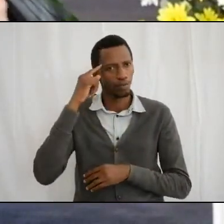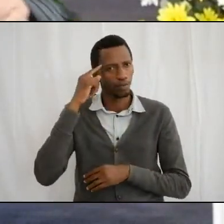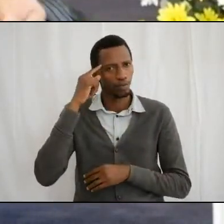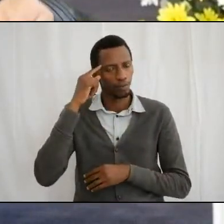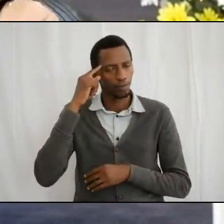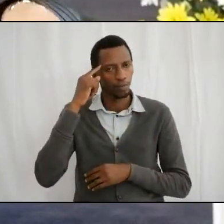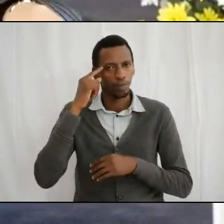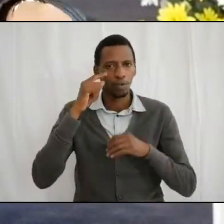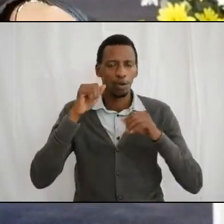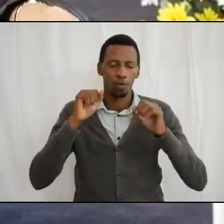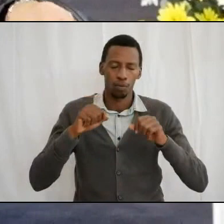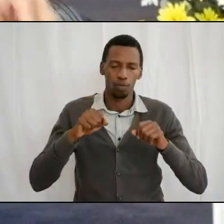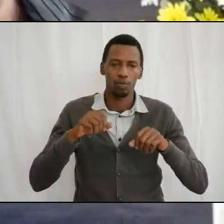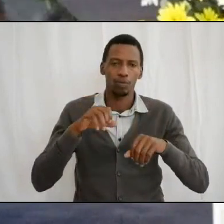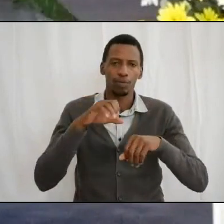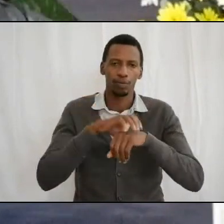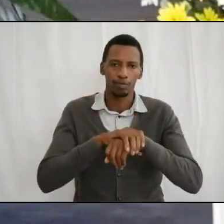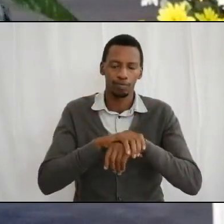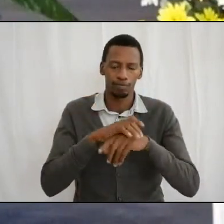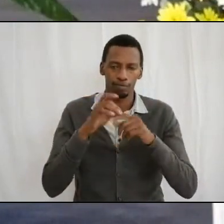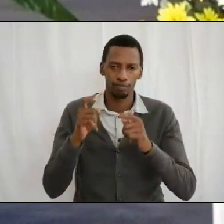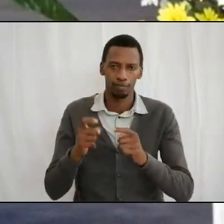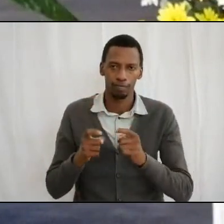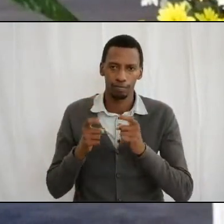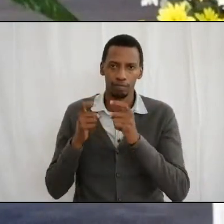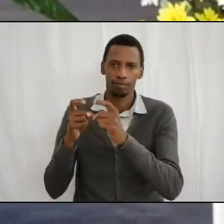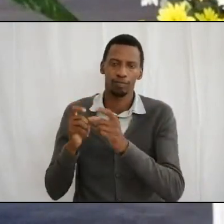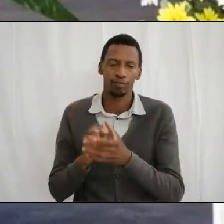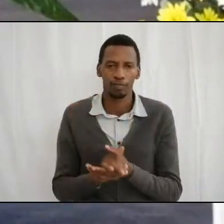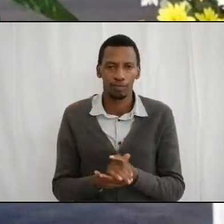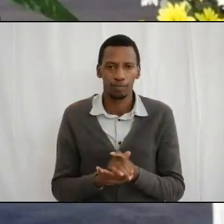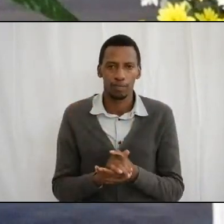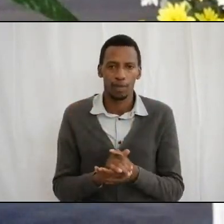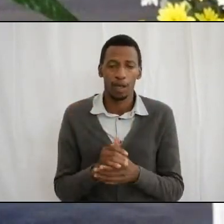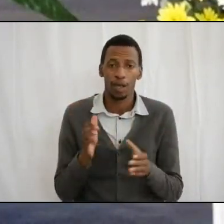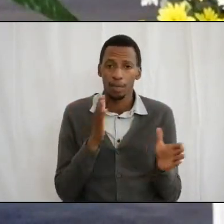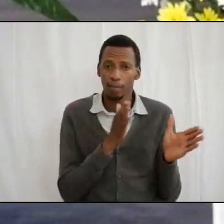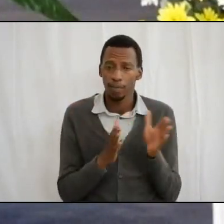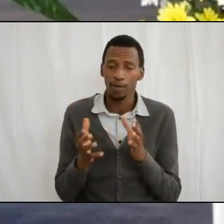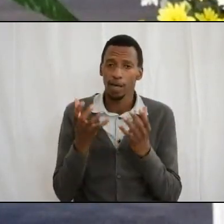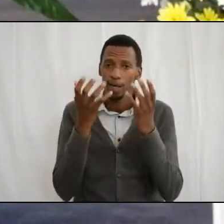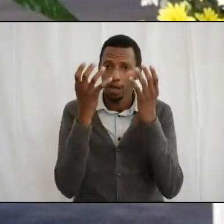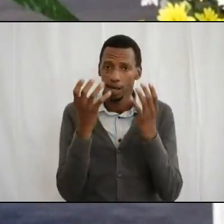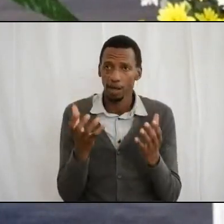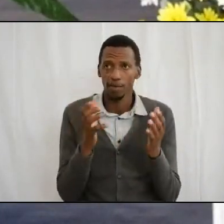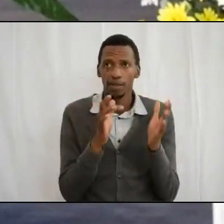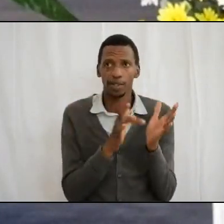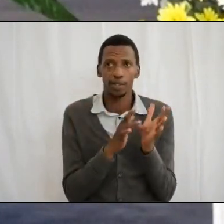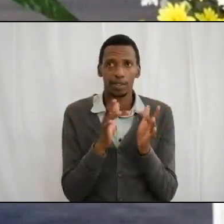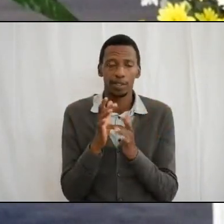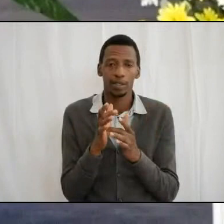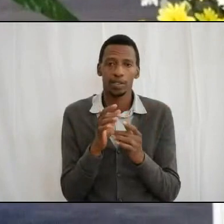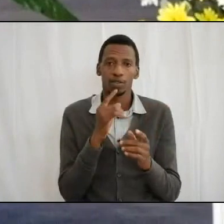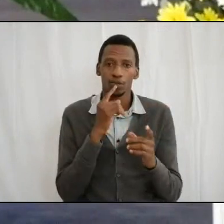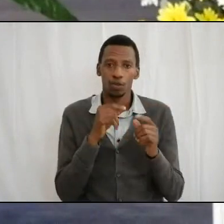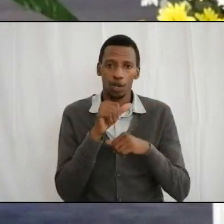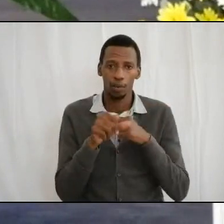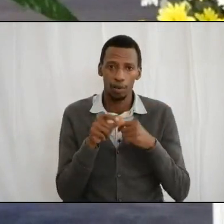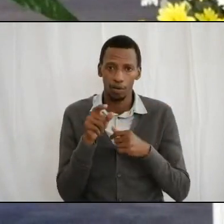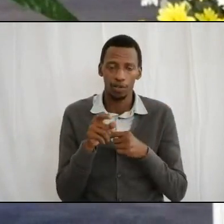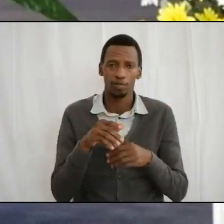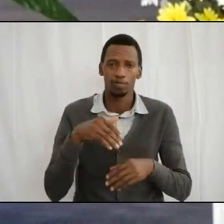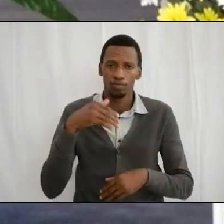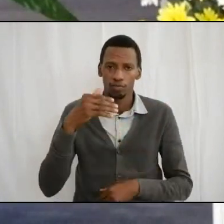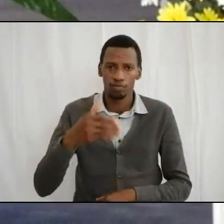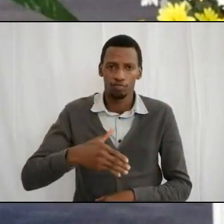so that I could get the prize? So ruthlessly prepare. And Jesus is talking about this time and time again